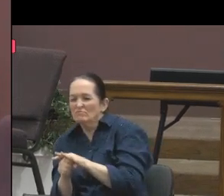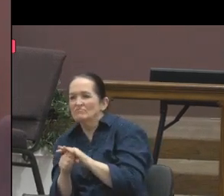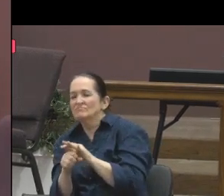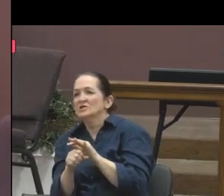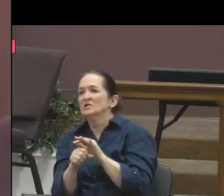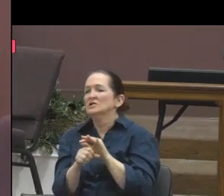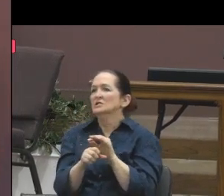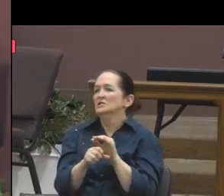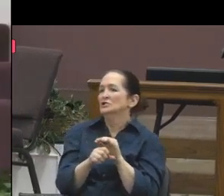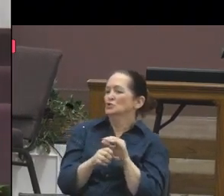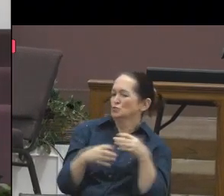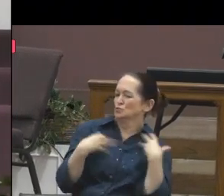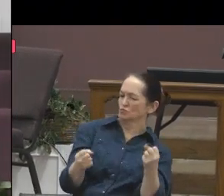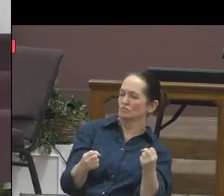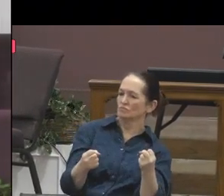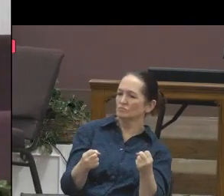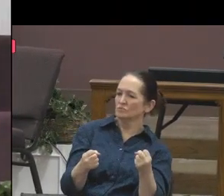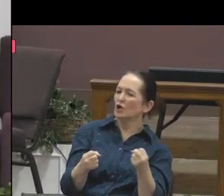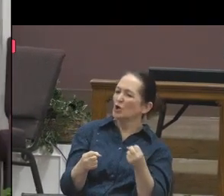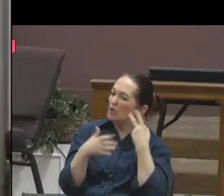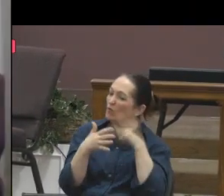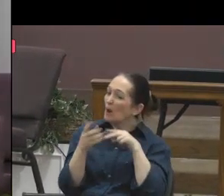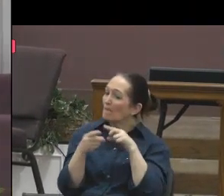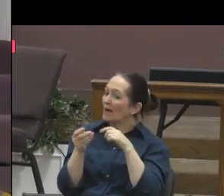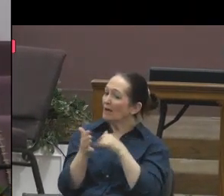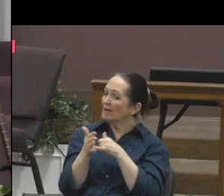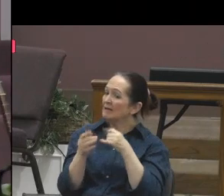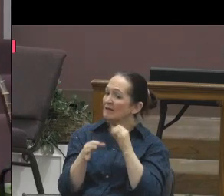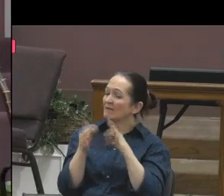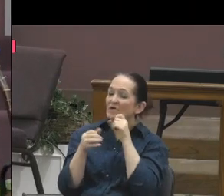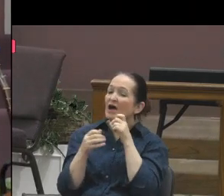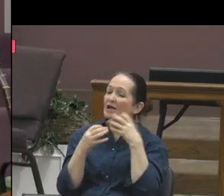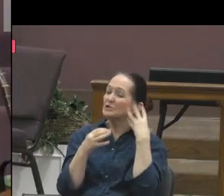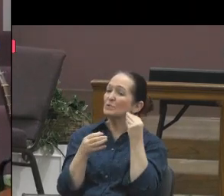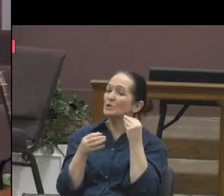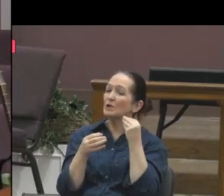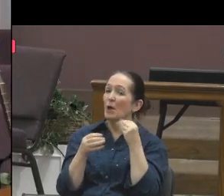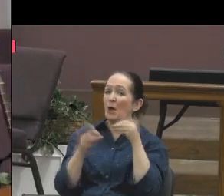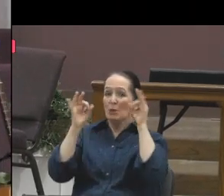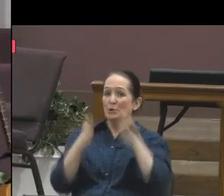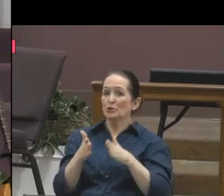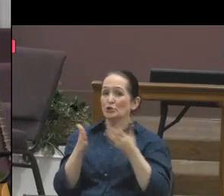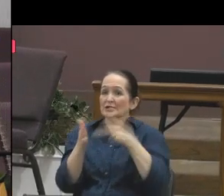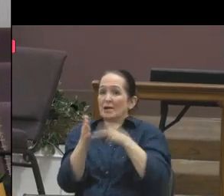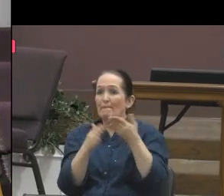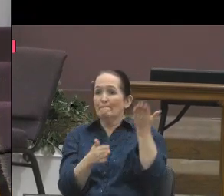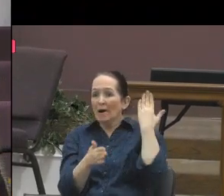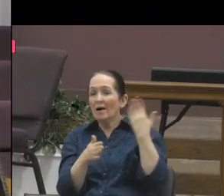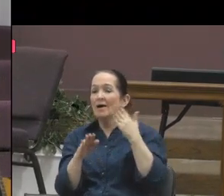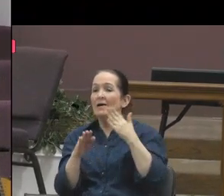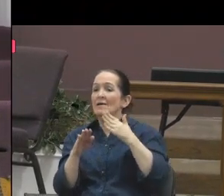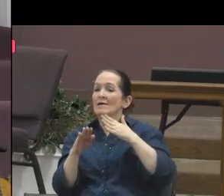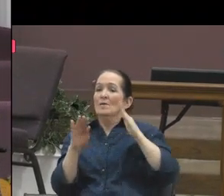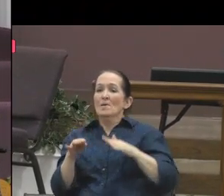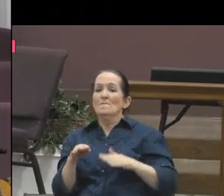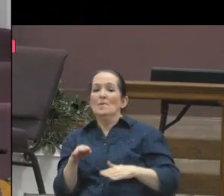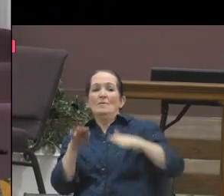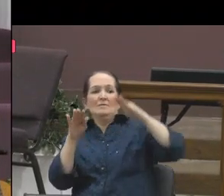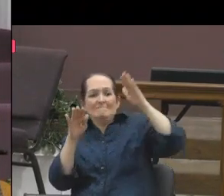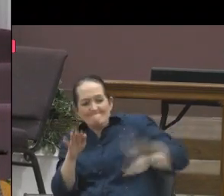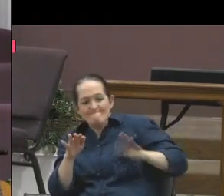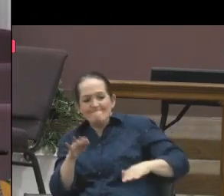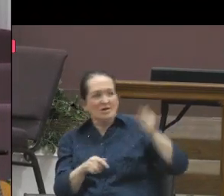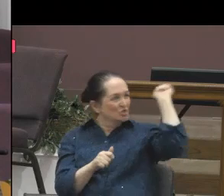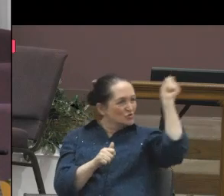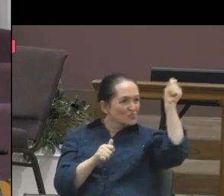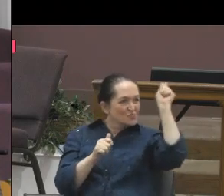You've surely read about it. If you haven't experienced it, of standing, those pastors standing behind the pulpit, thumping the pulpit and shaking their